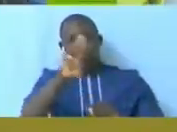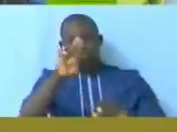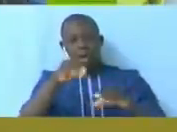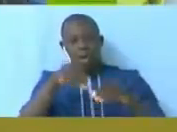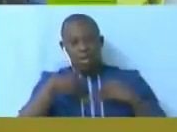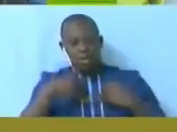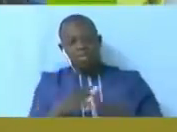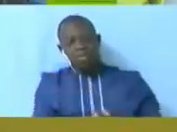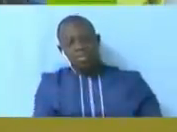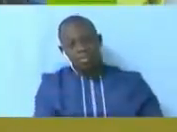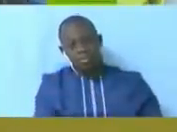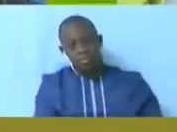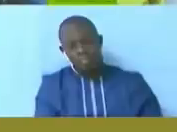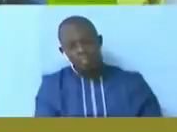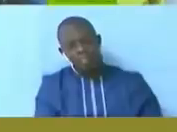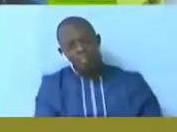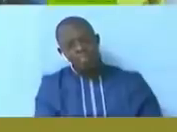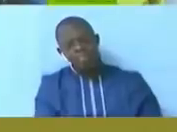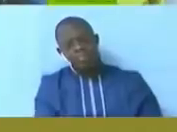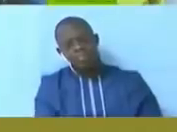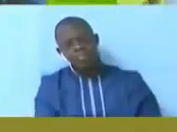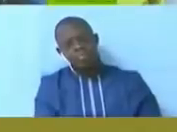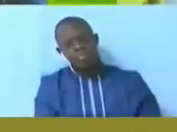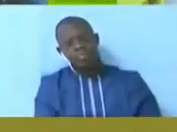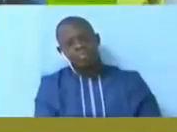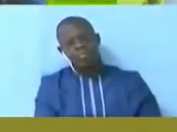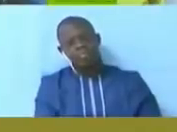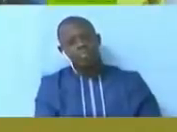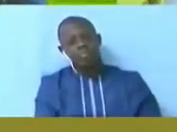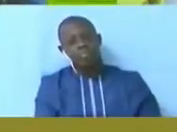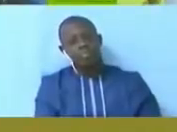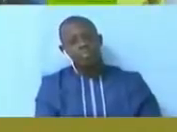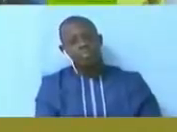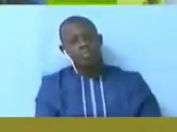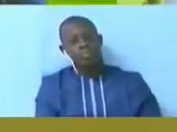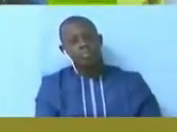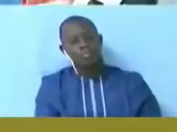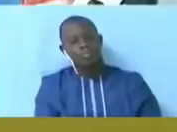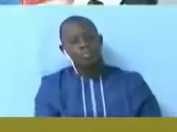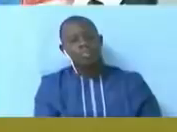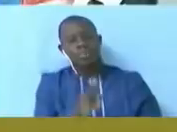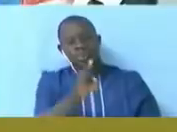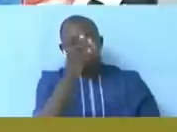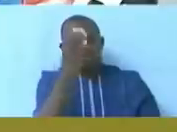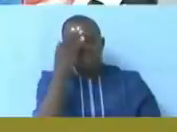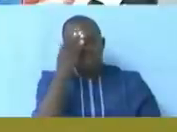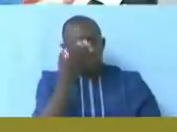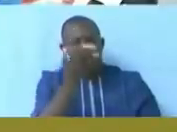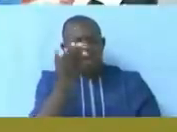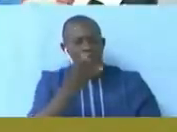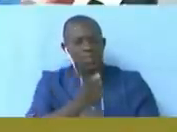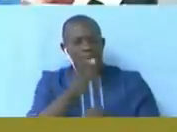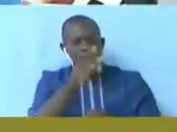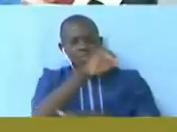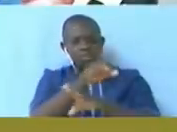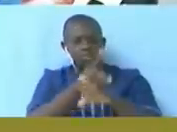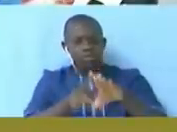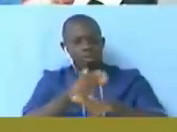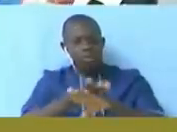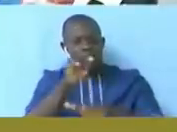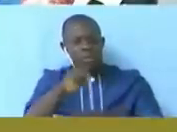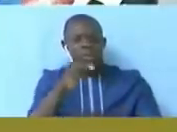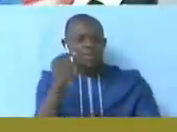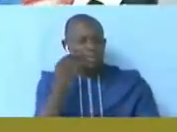why they took that particular position on this particular day?